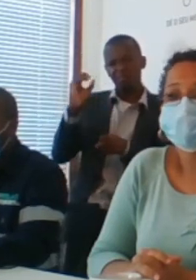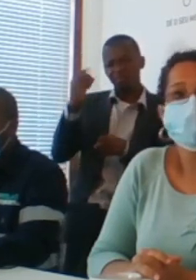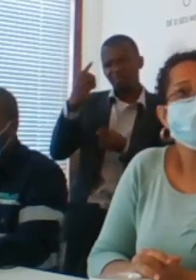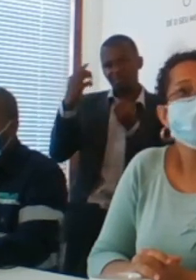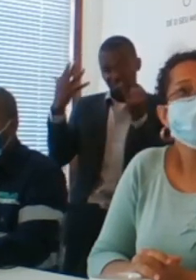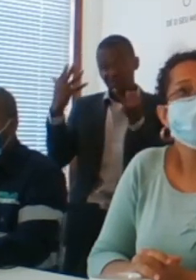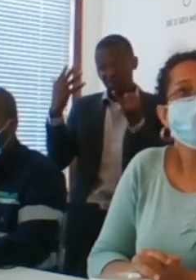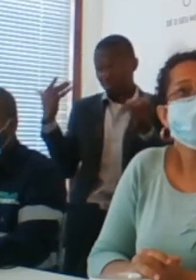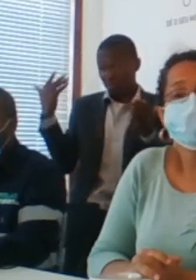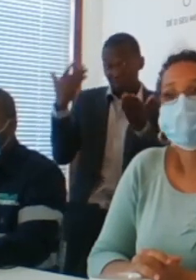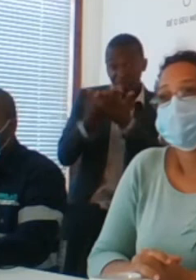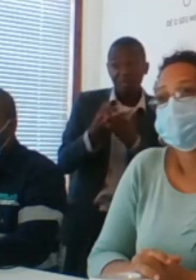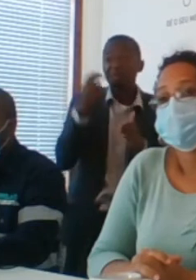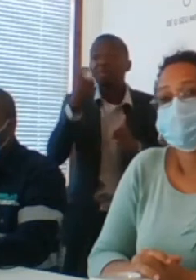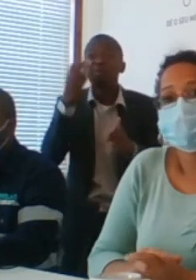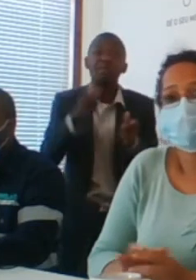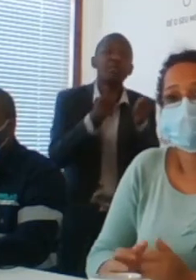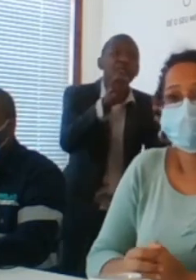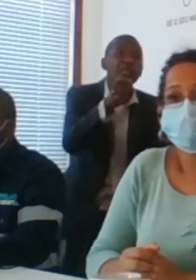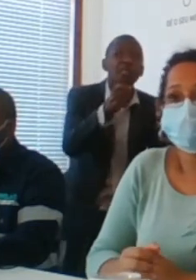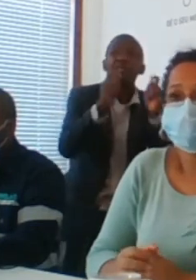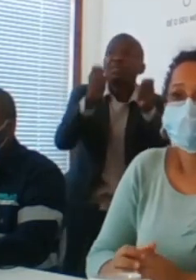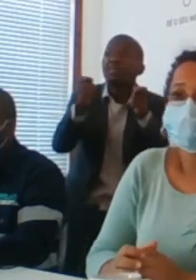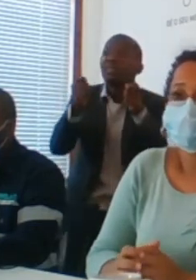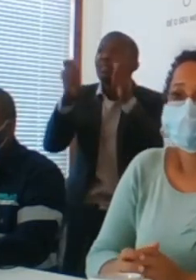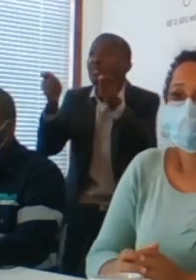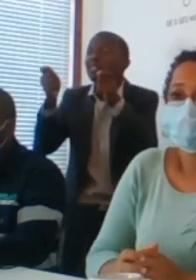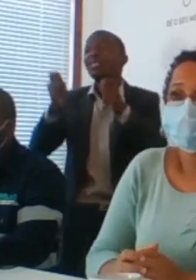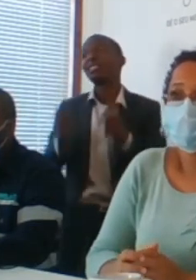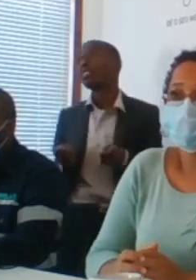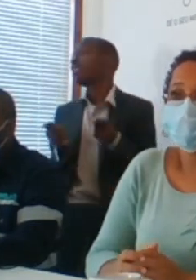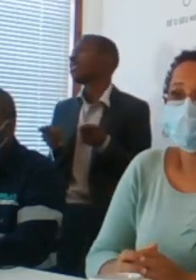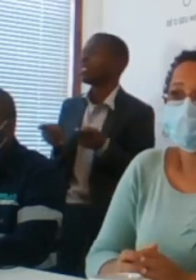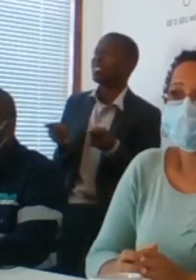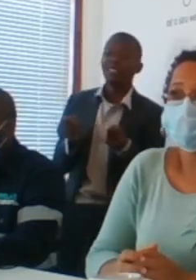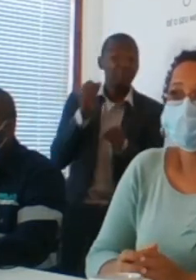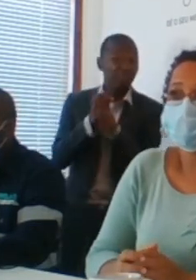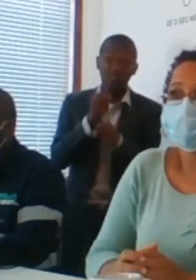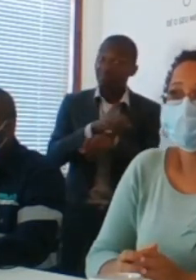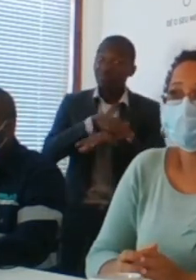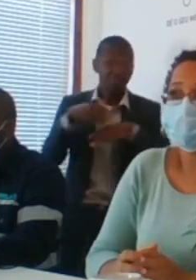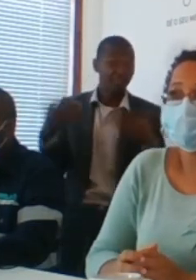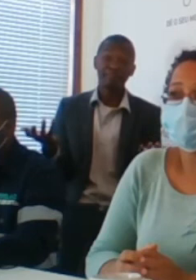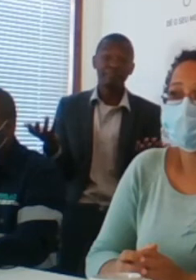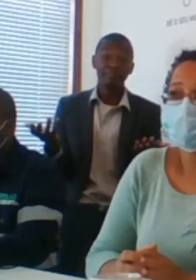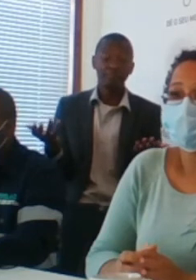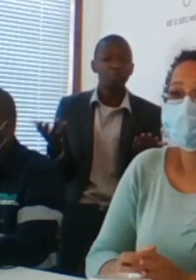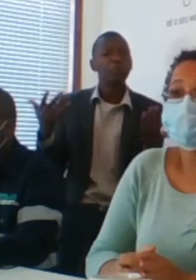to get access to employment. Well, we understand. So this is the only way that